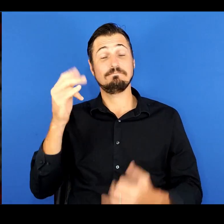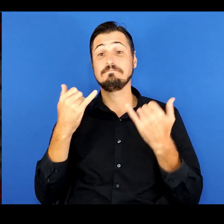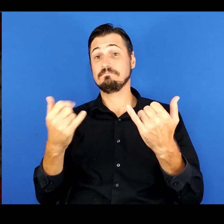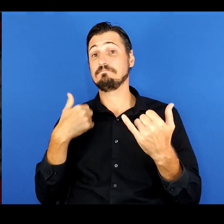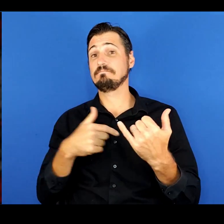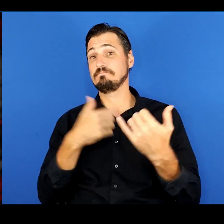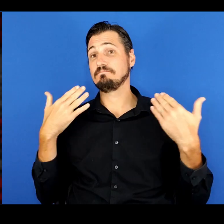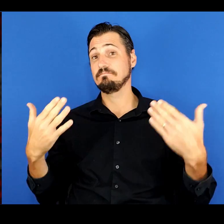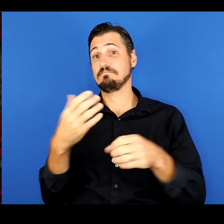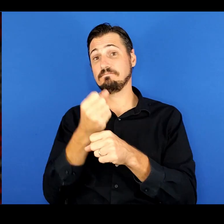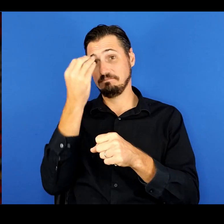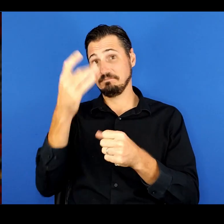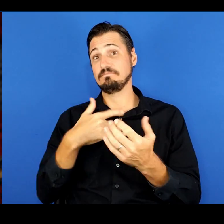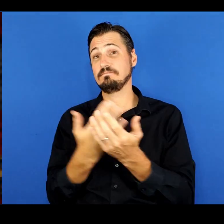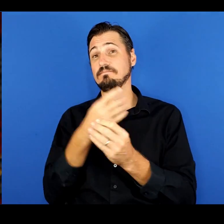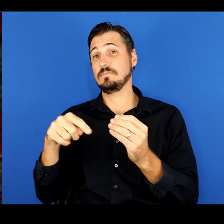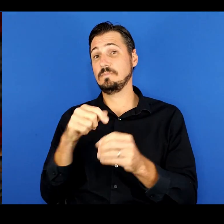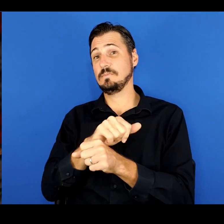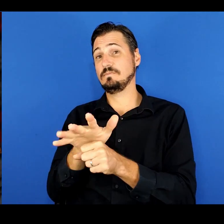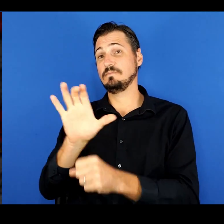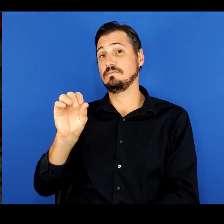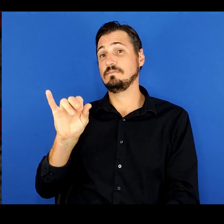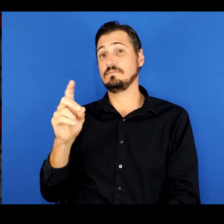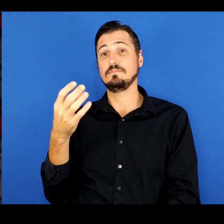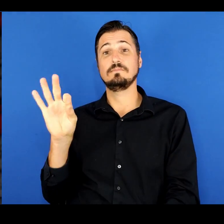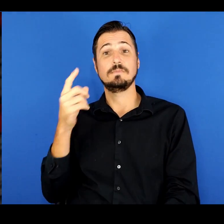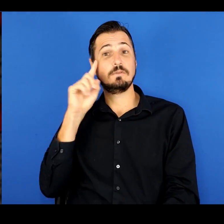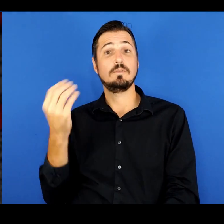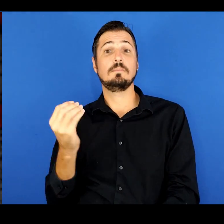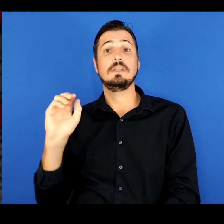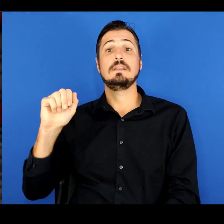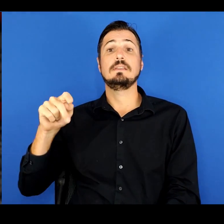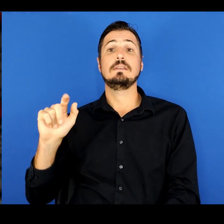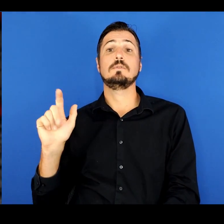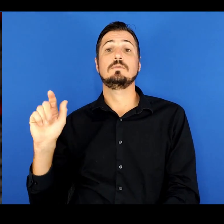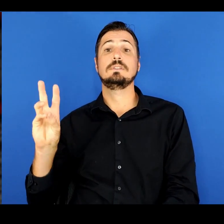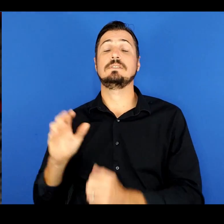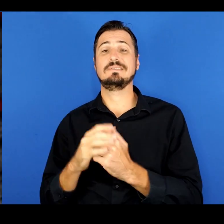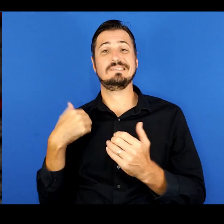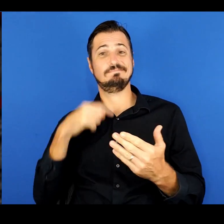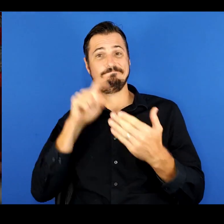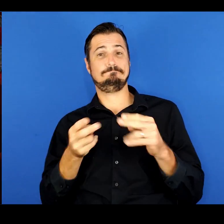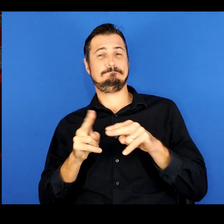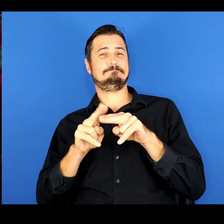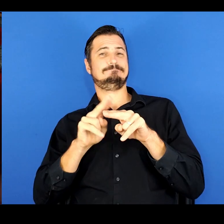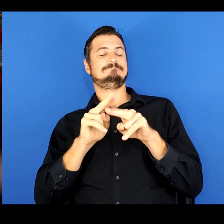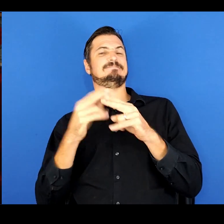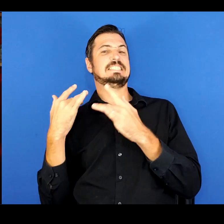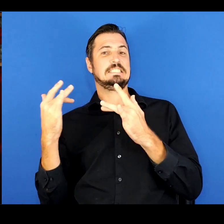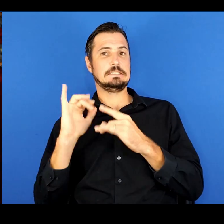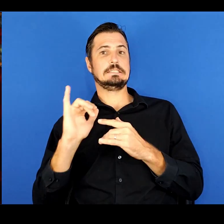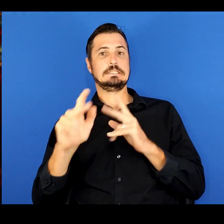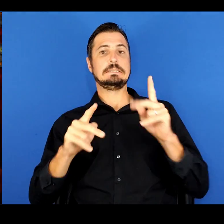Aloha Kauai. Here's our COVID-19 briefing from Team Kauai for Monday, April 26th. We're seeing an upward trend in cases of COVID-19